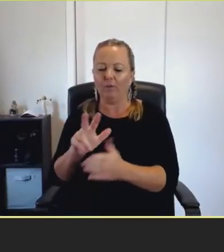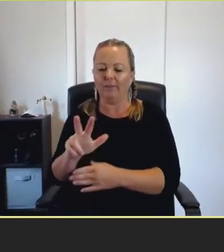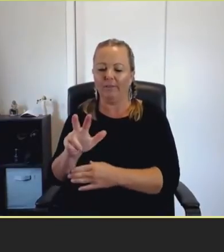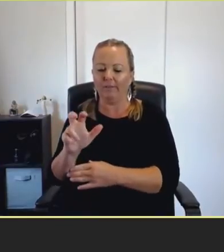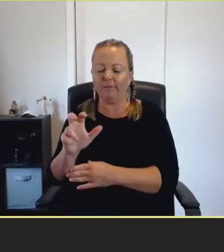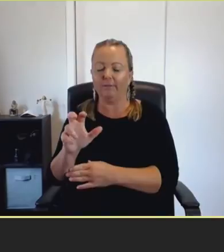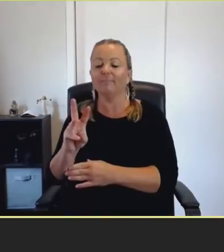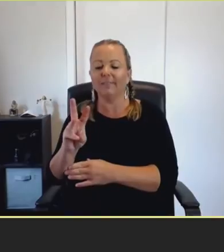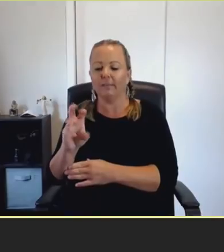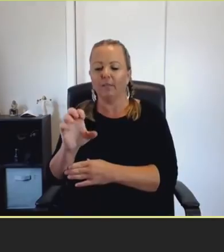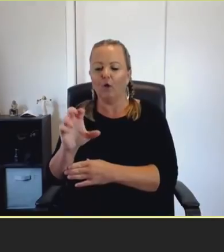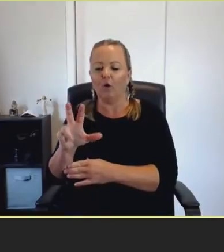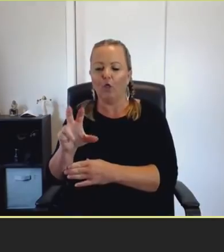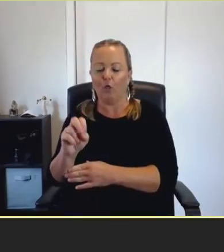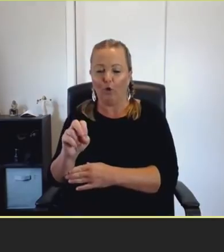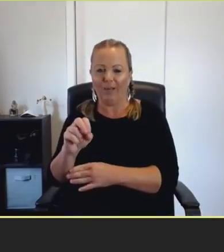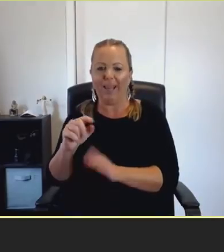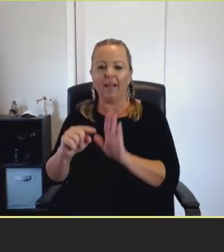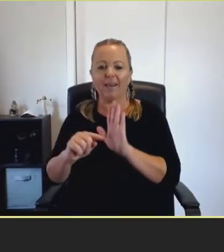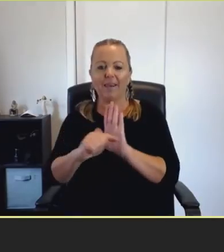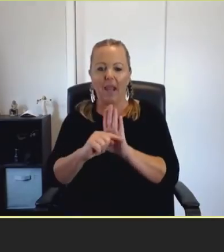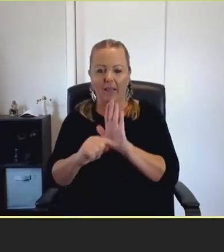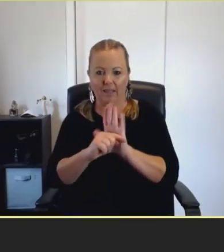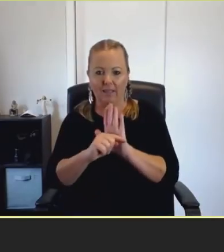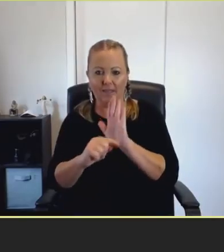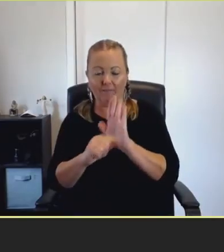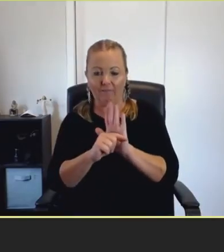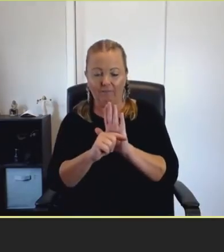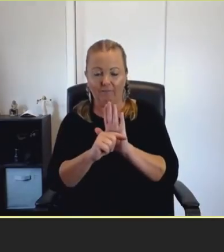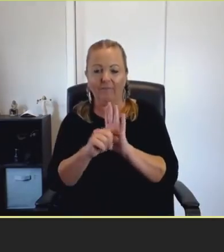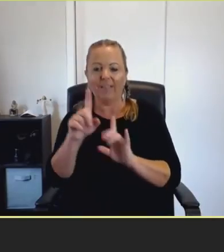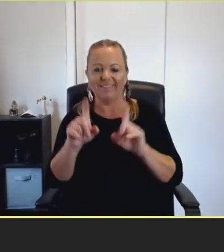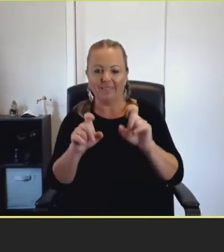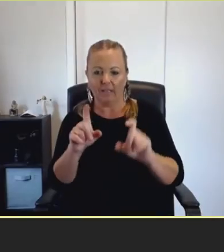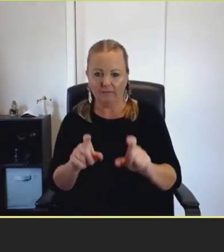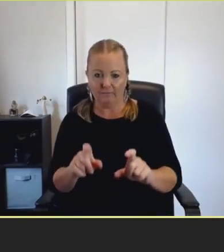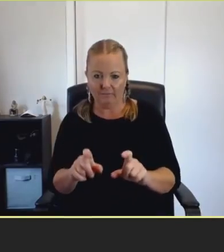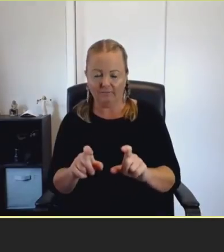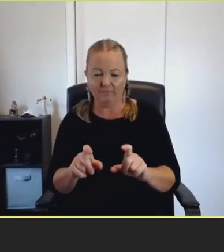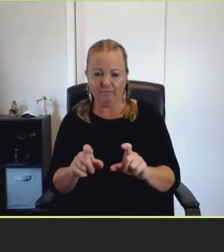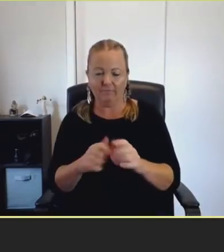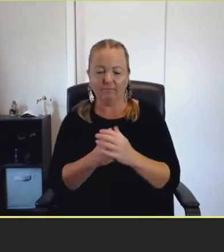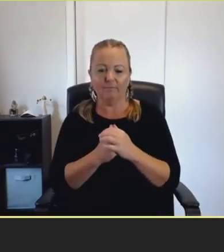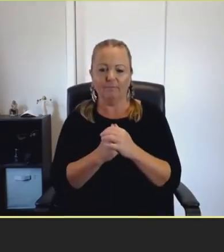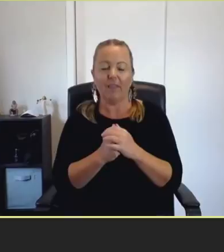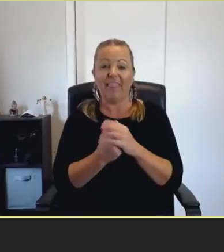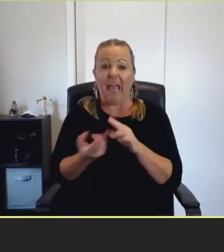764,630 negative cases, and that's an increase of